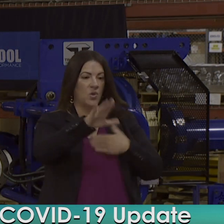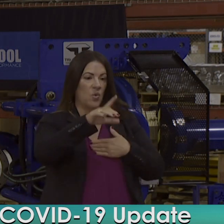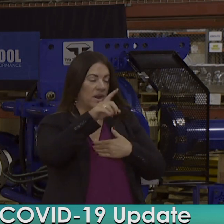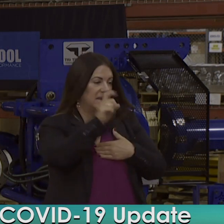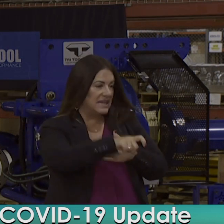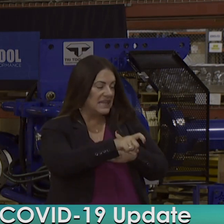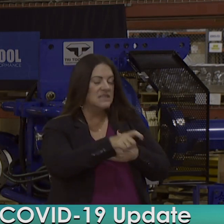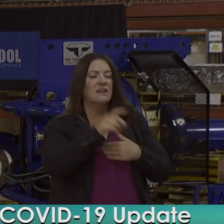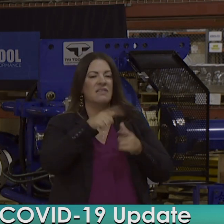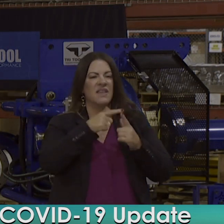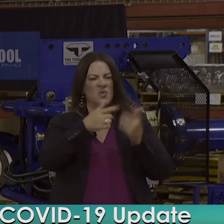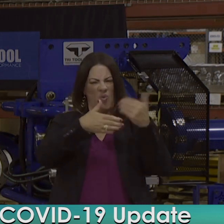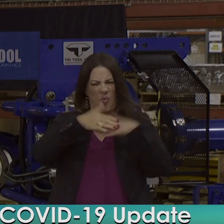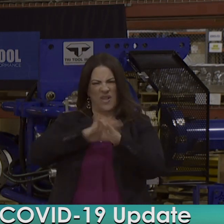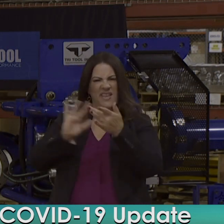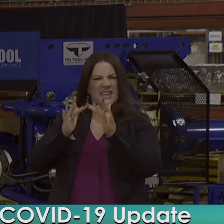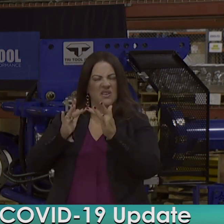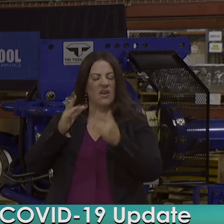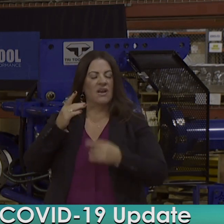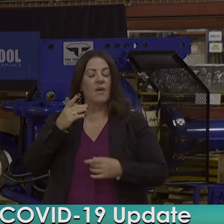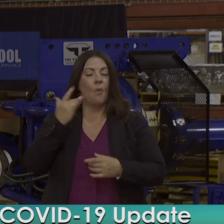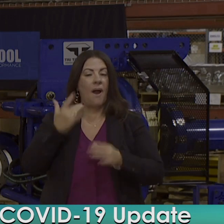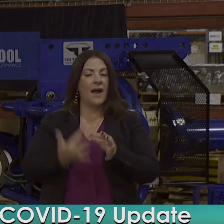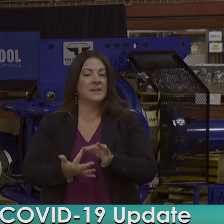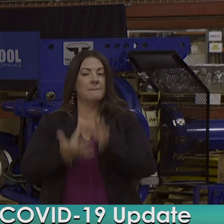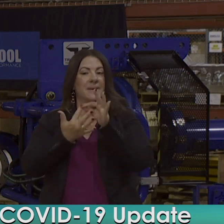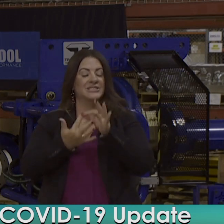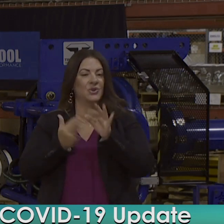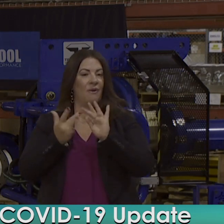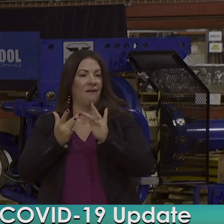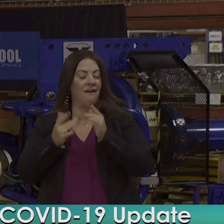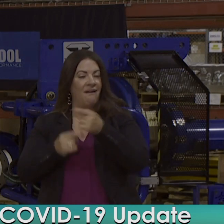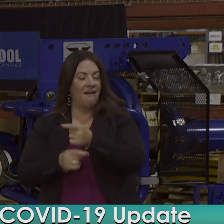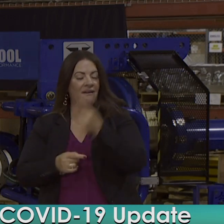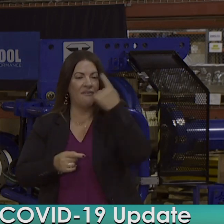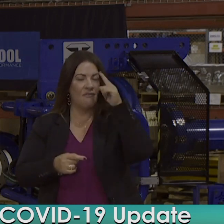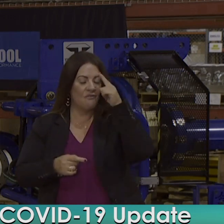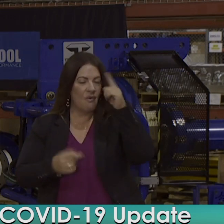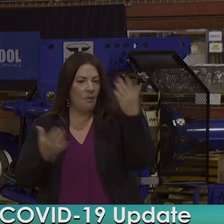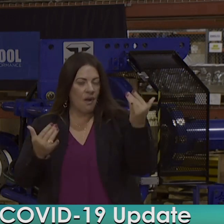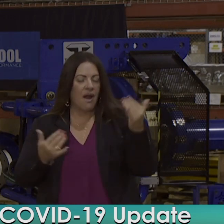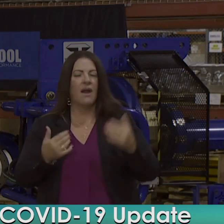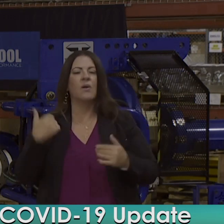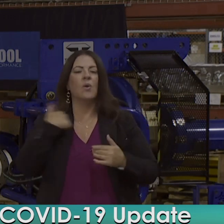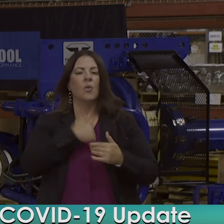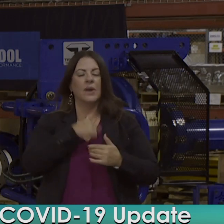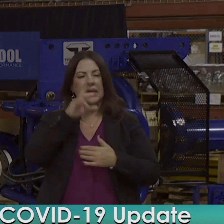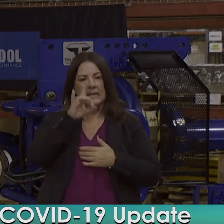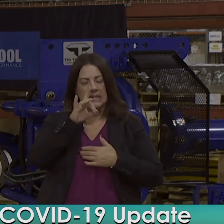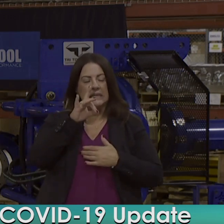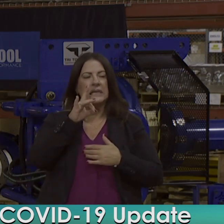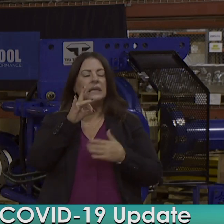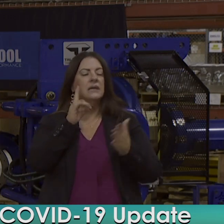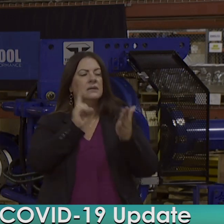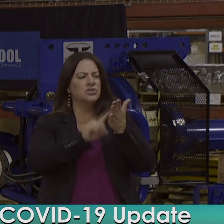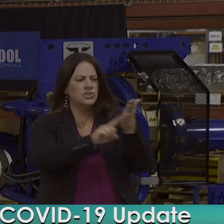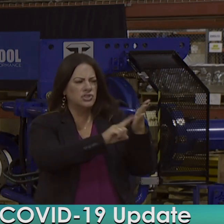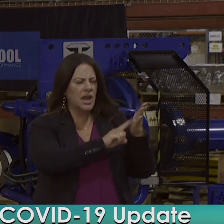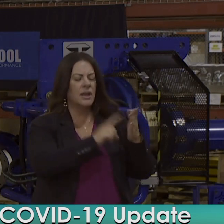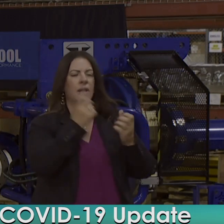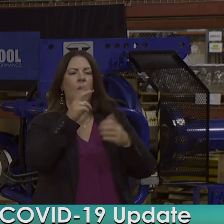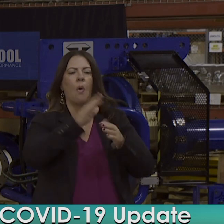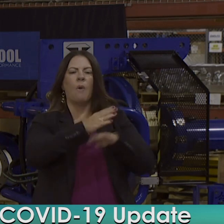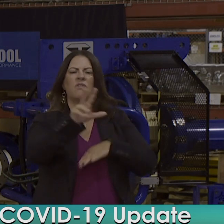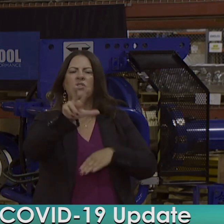This portal is special for a number of reasons. Not only have we vetted the manufacturers, now over